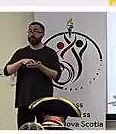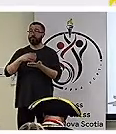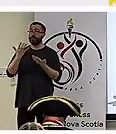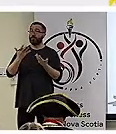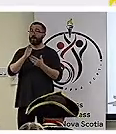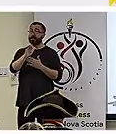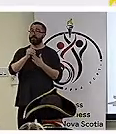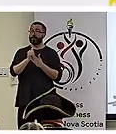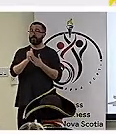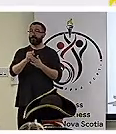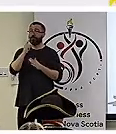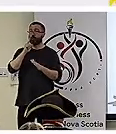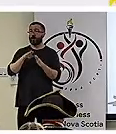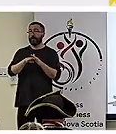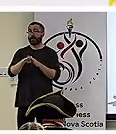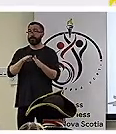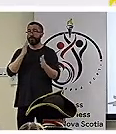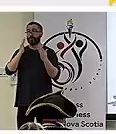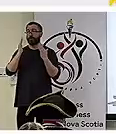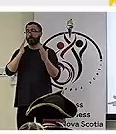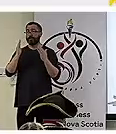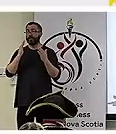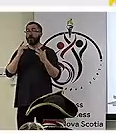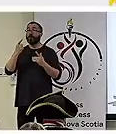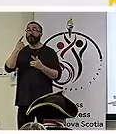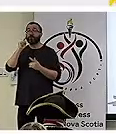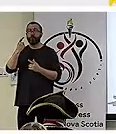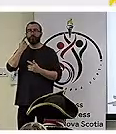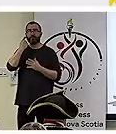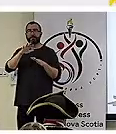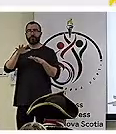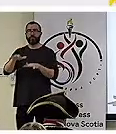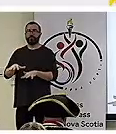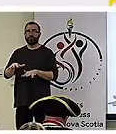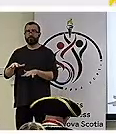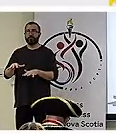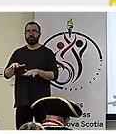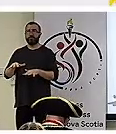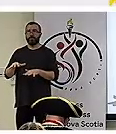advancing access awareness with newcomer communities. As a